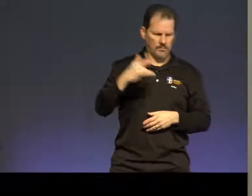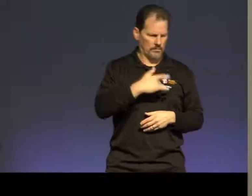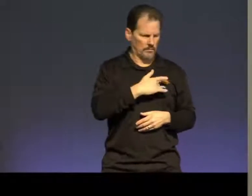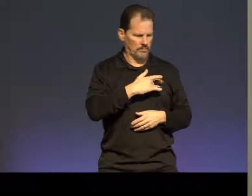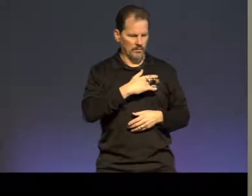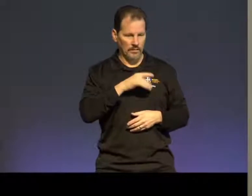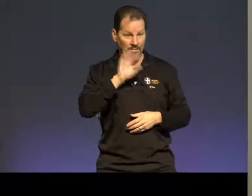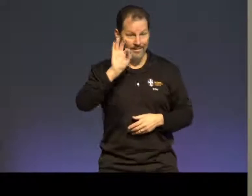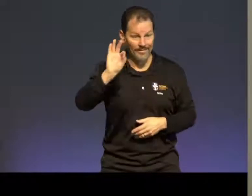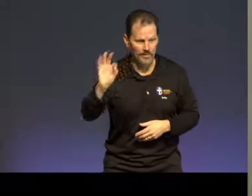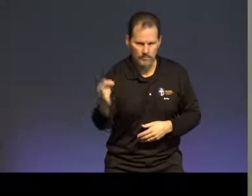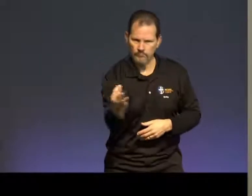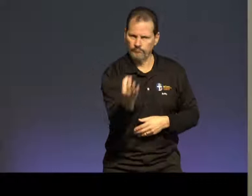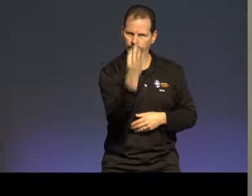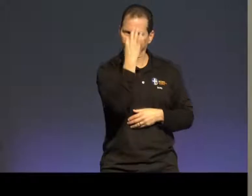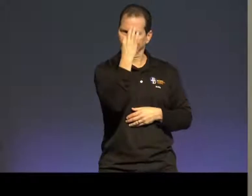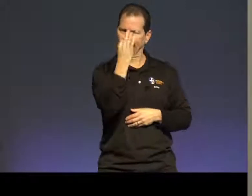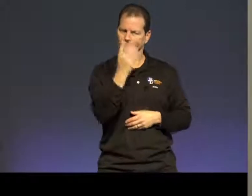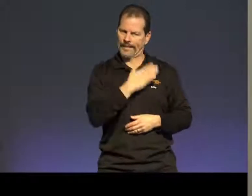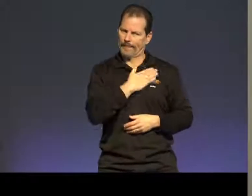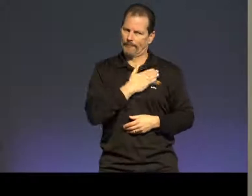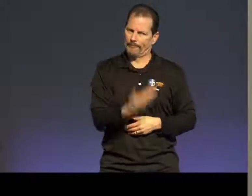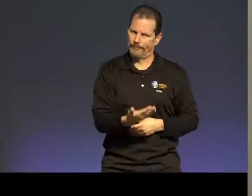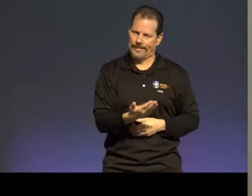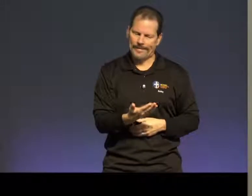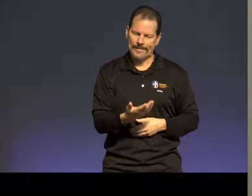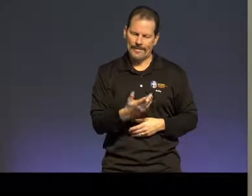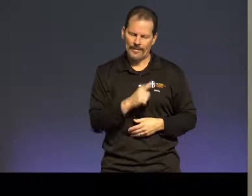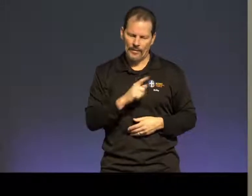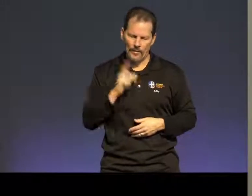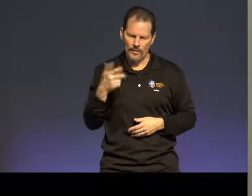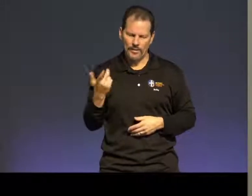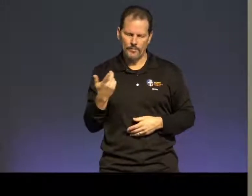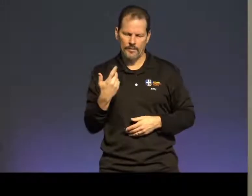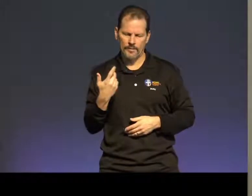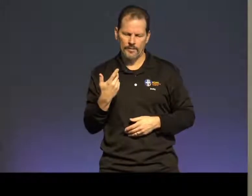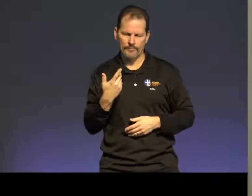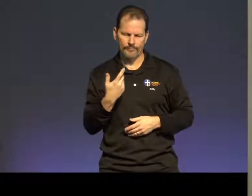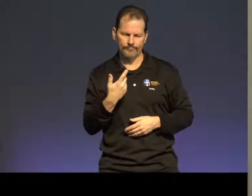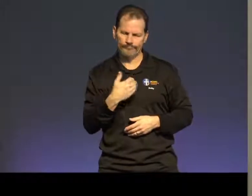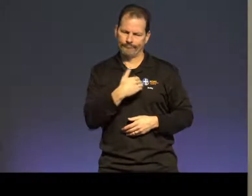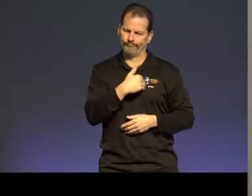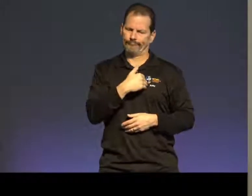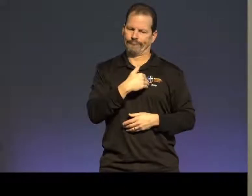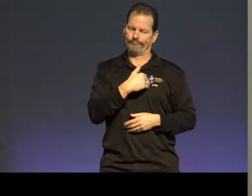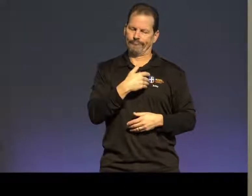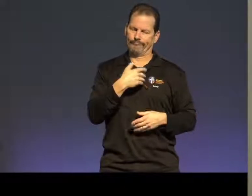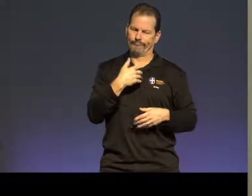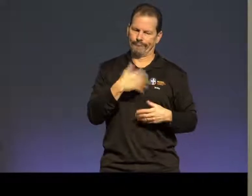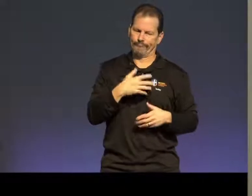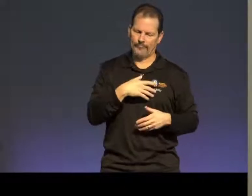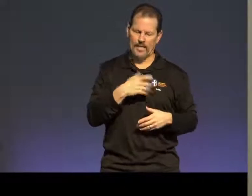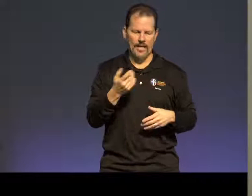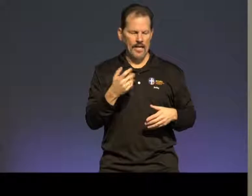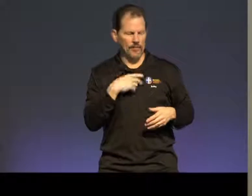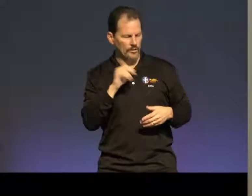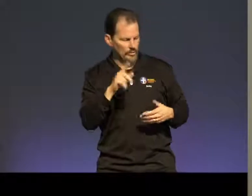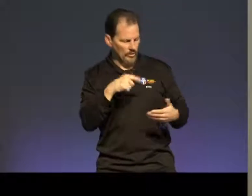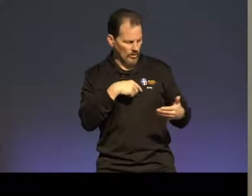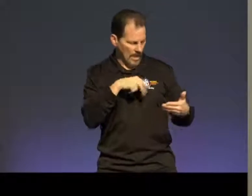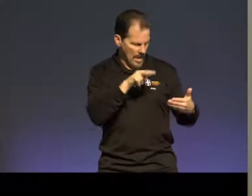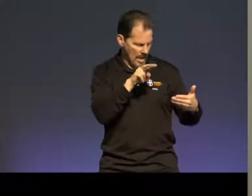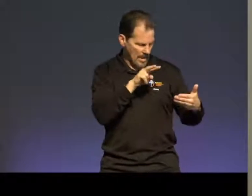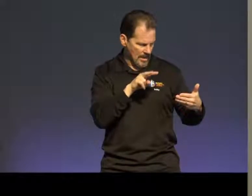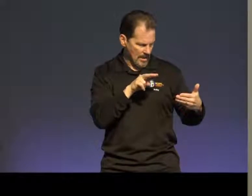But lately, I've been finding, as I walk through Saul's life, all the ways that leaders fail. And I'm finding a consistent pattern